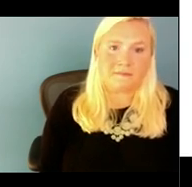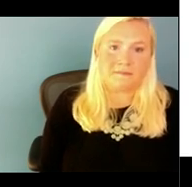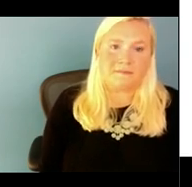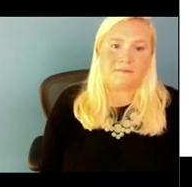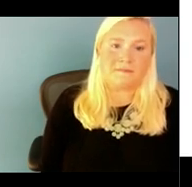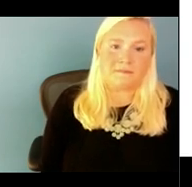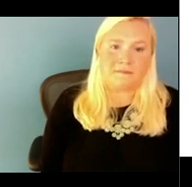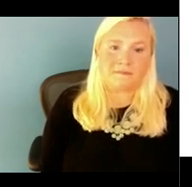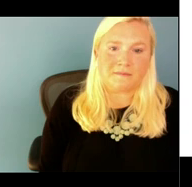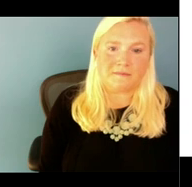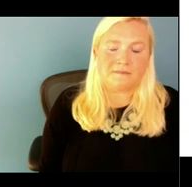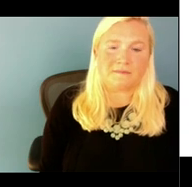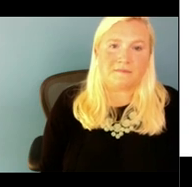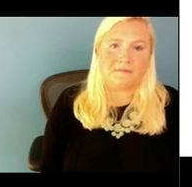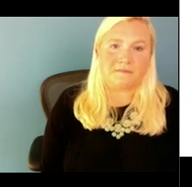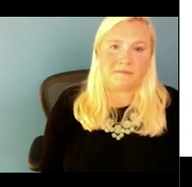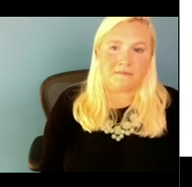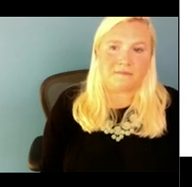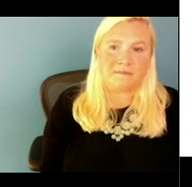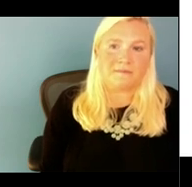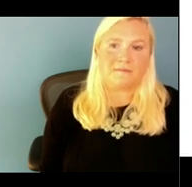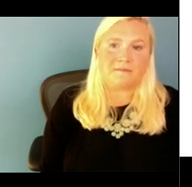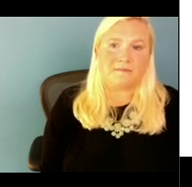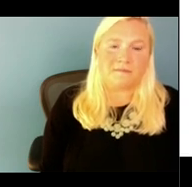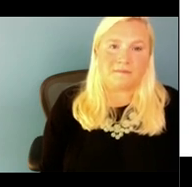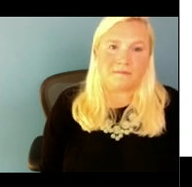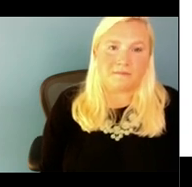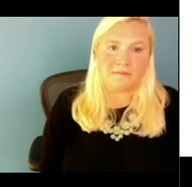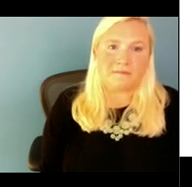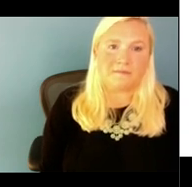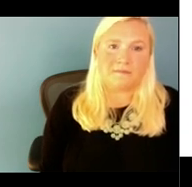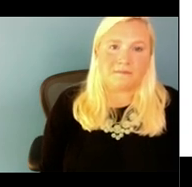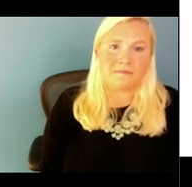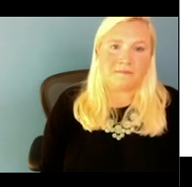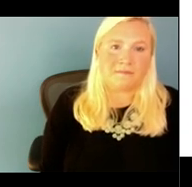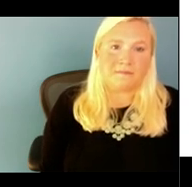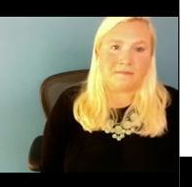pretty clearly with that message of,